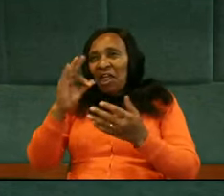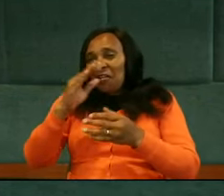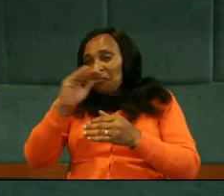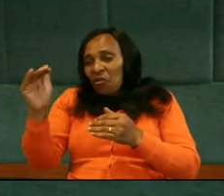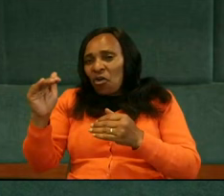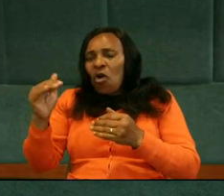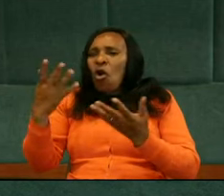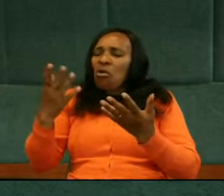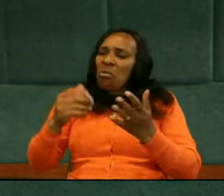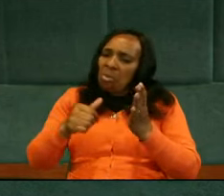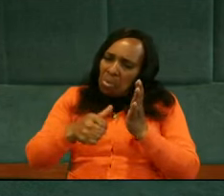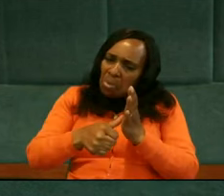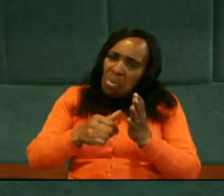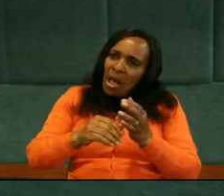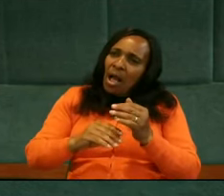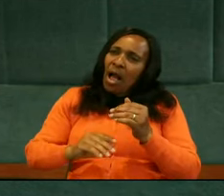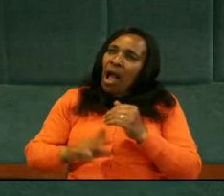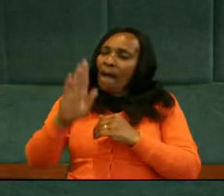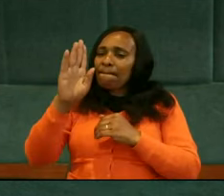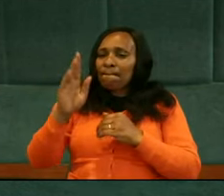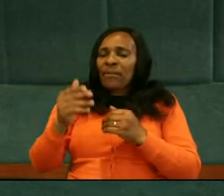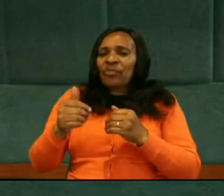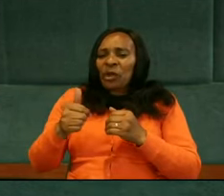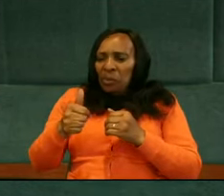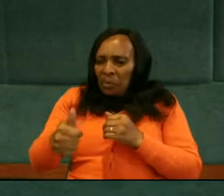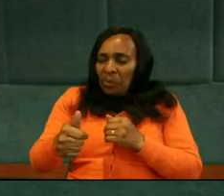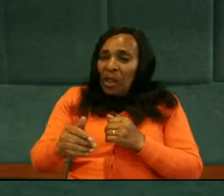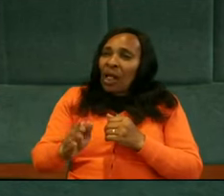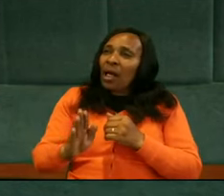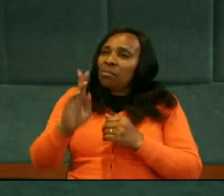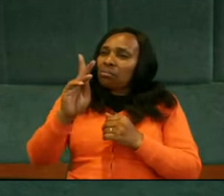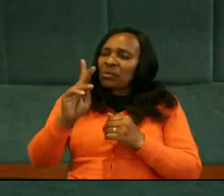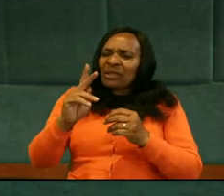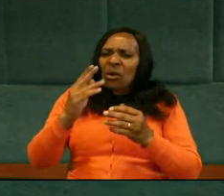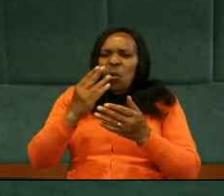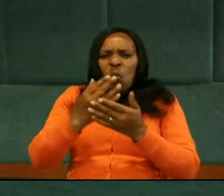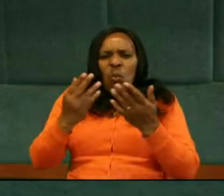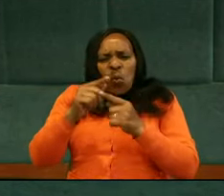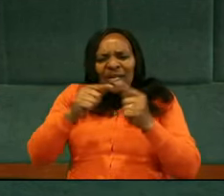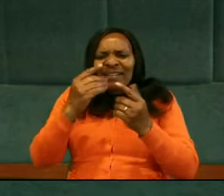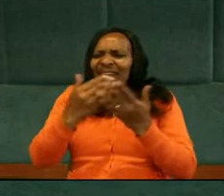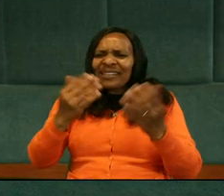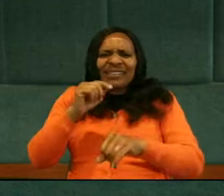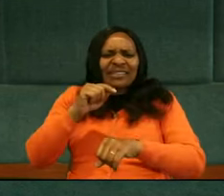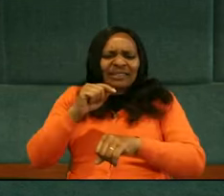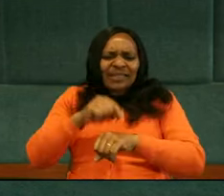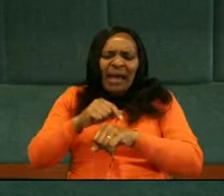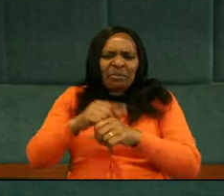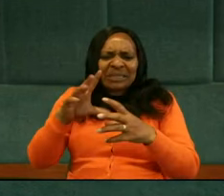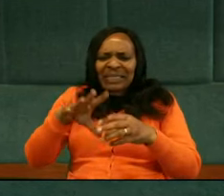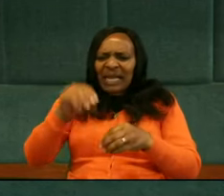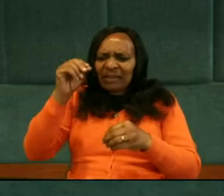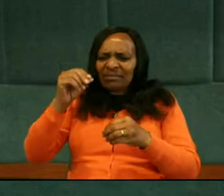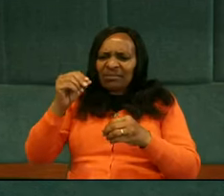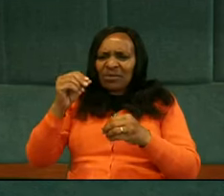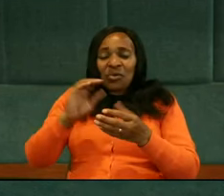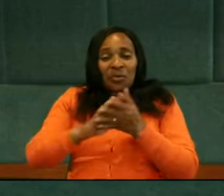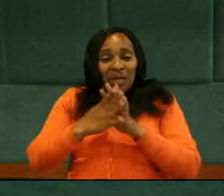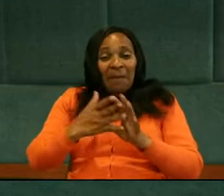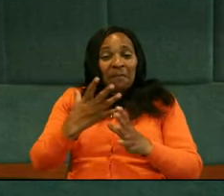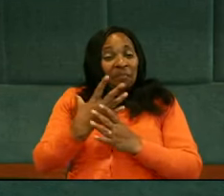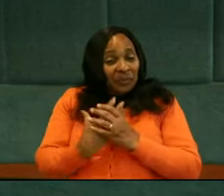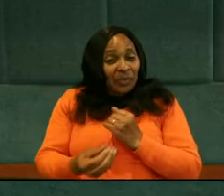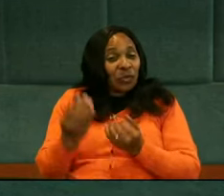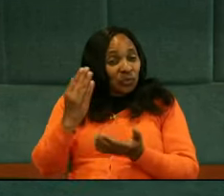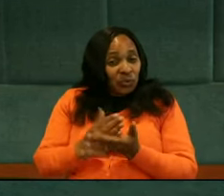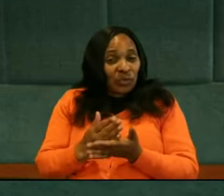I think we are so used to instant gratification that when things take time, we tend to feel frustrated. Some of us